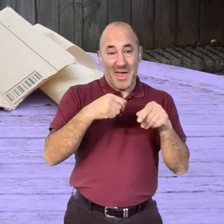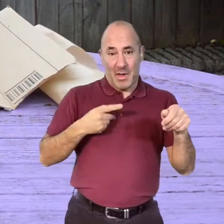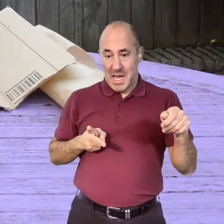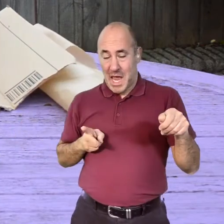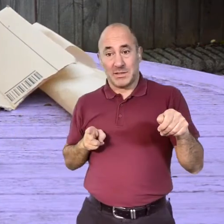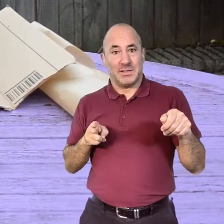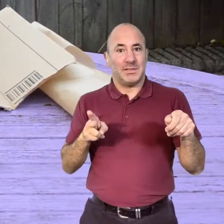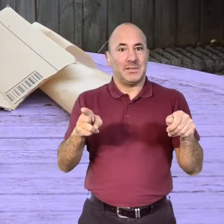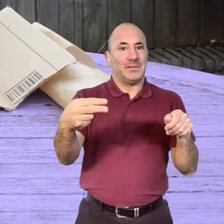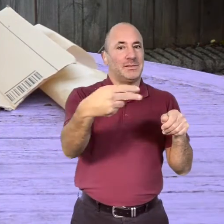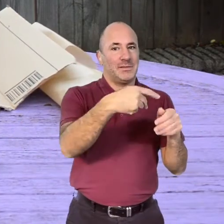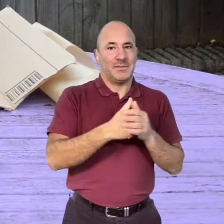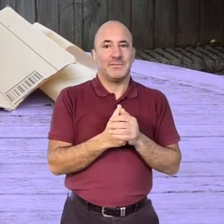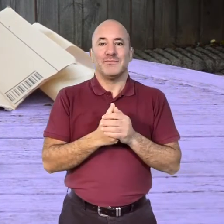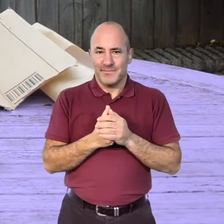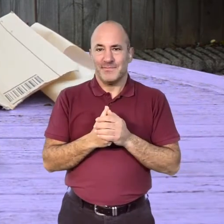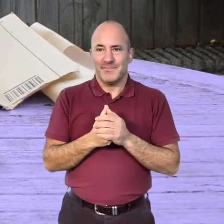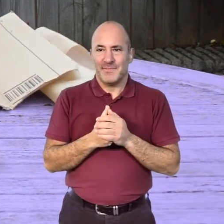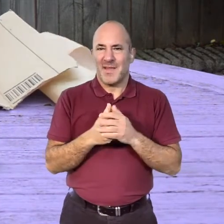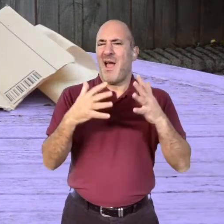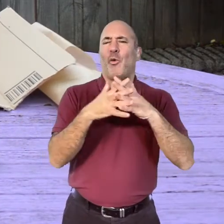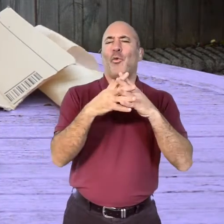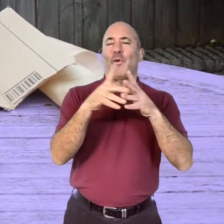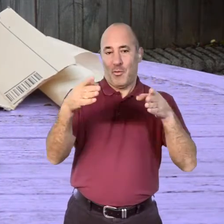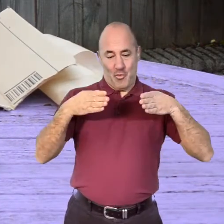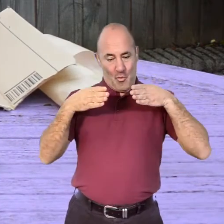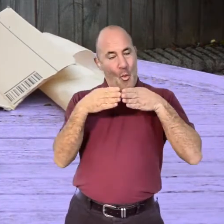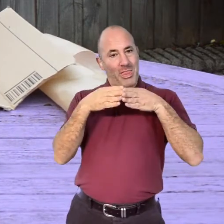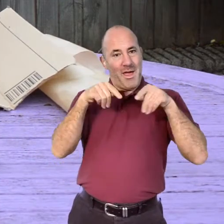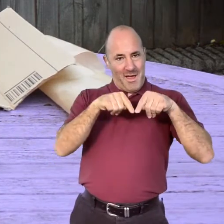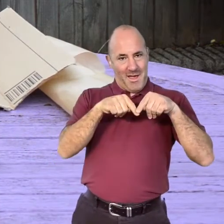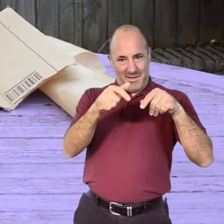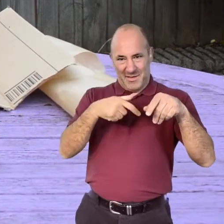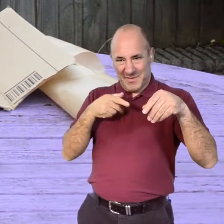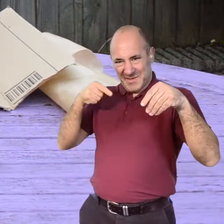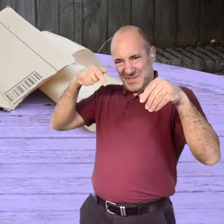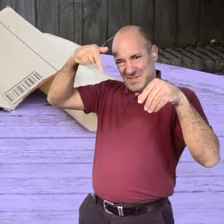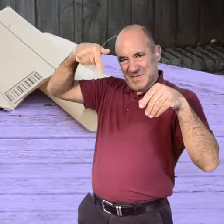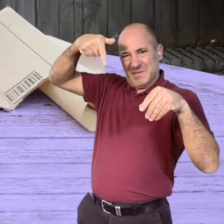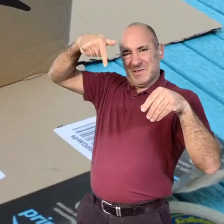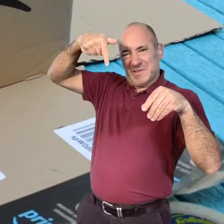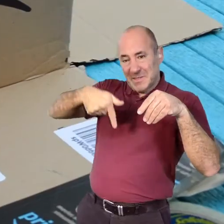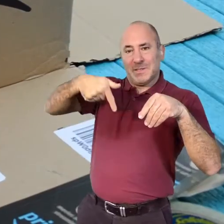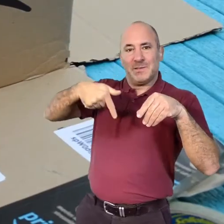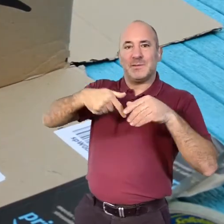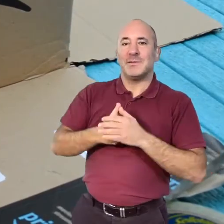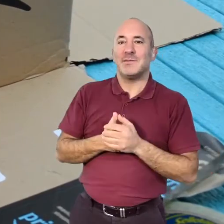out that rectangle in our box. So we're going to stab a hole in the corner.